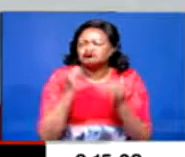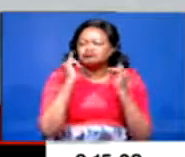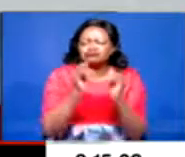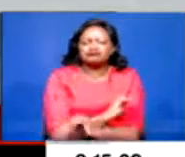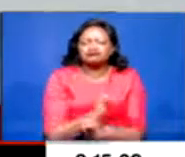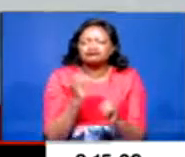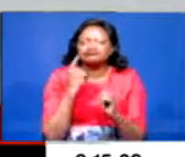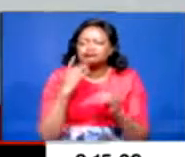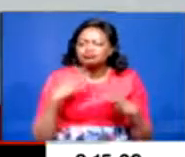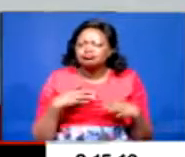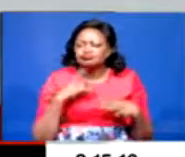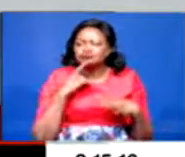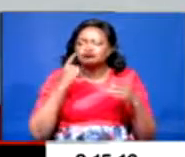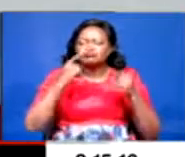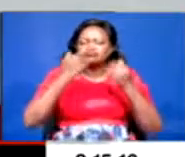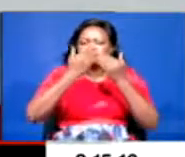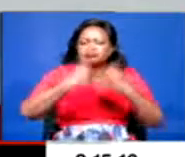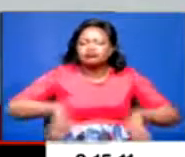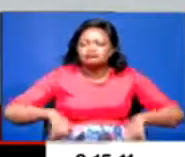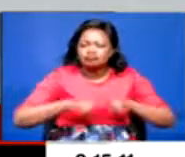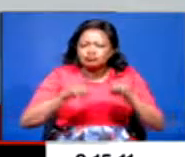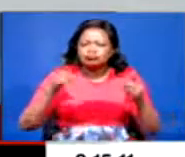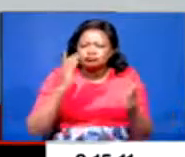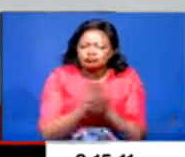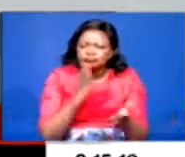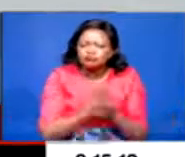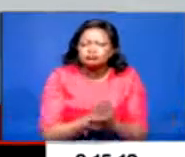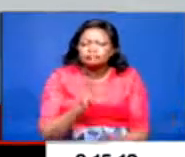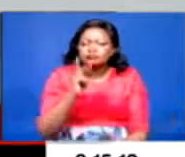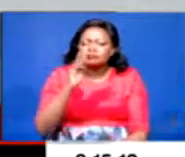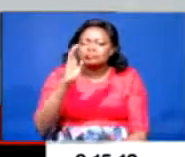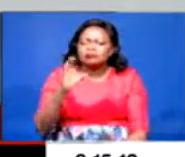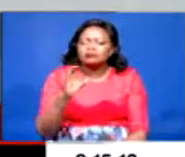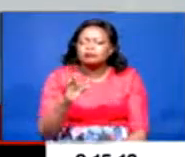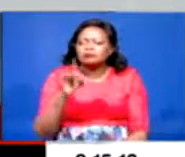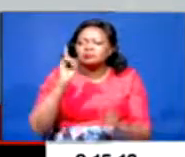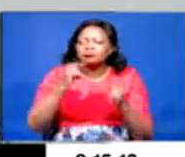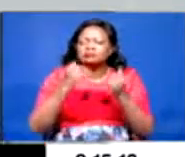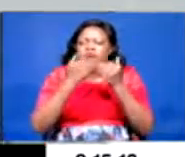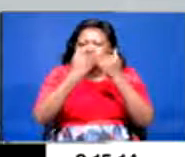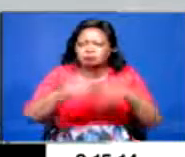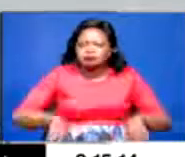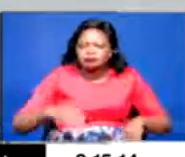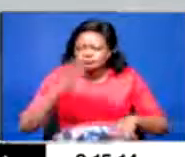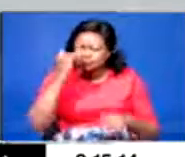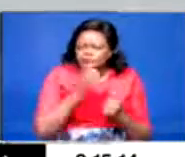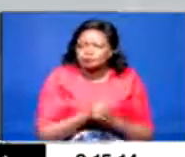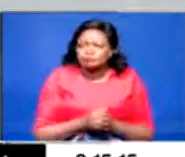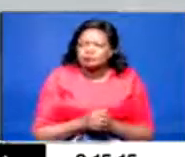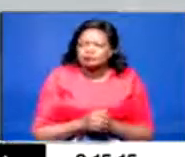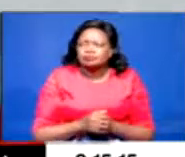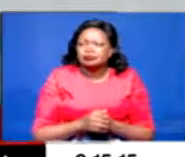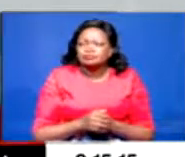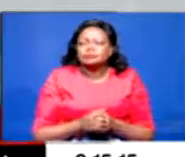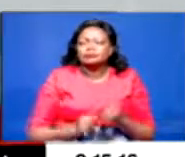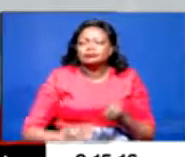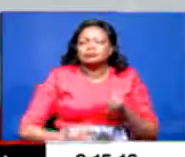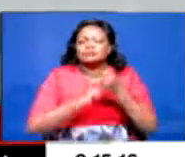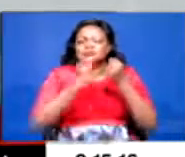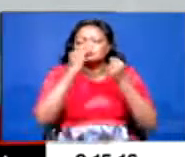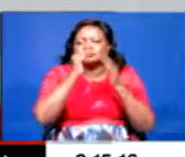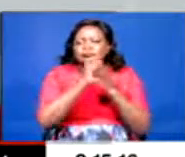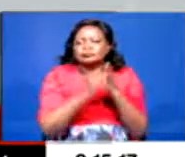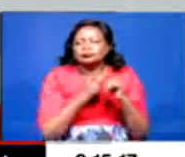remain neutral are you, as truly here. You need to remain neutral because you are state funded. But for the others that are